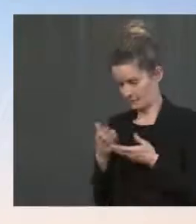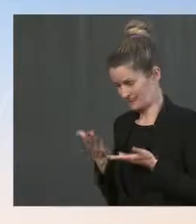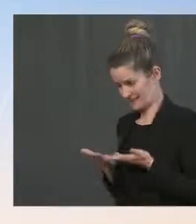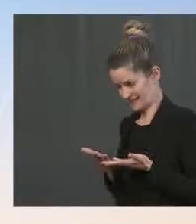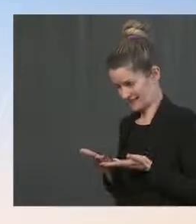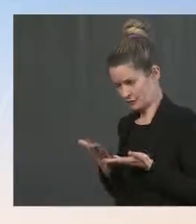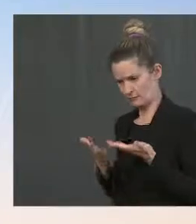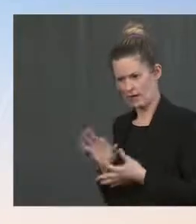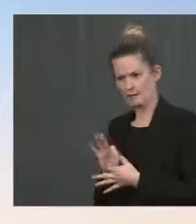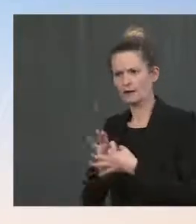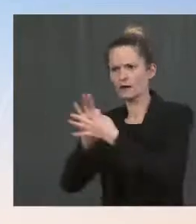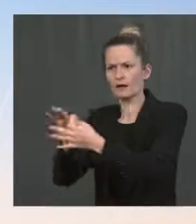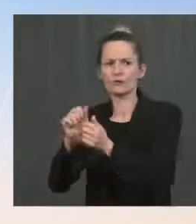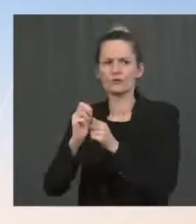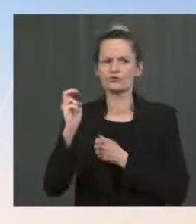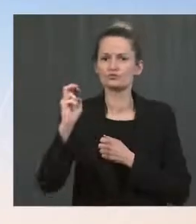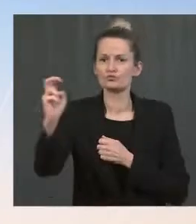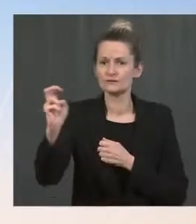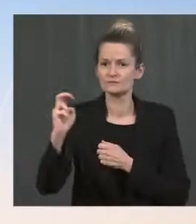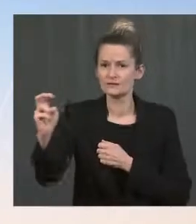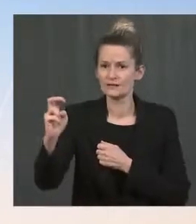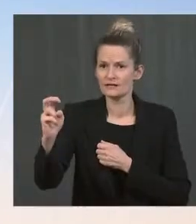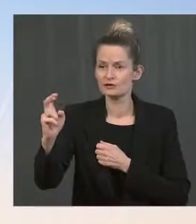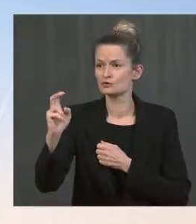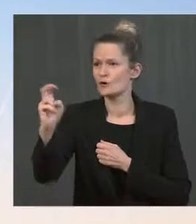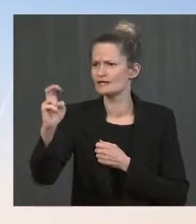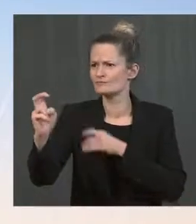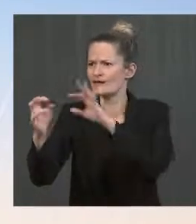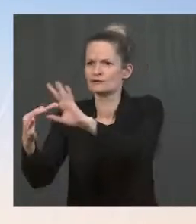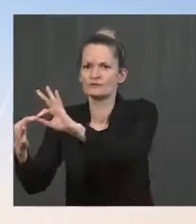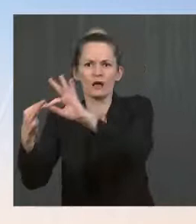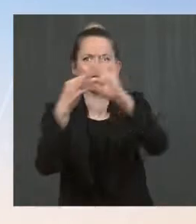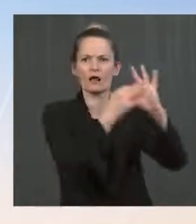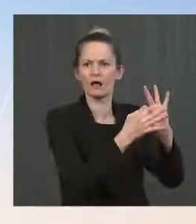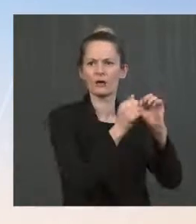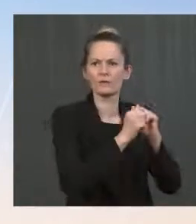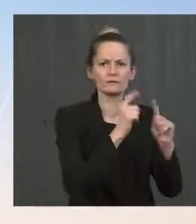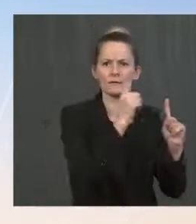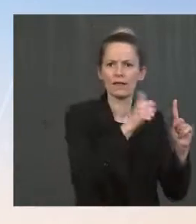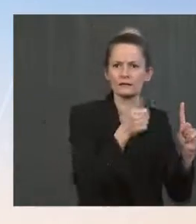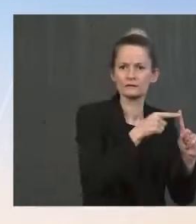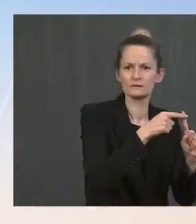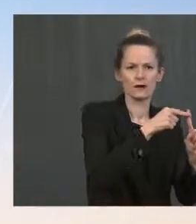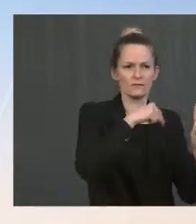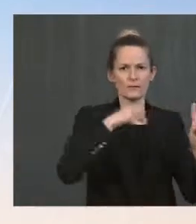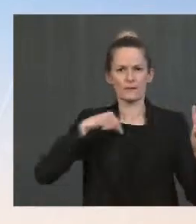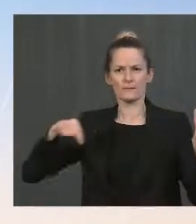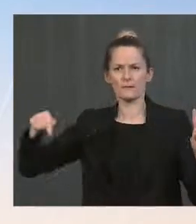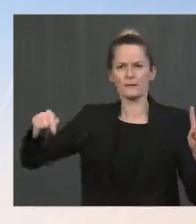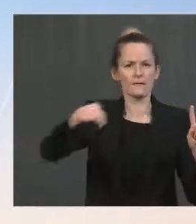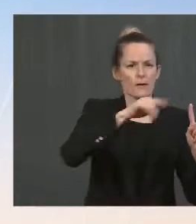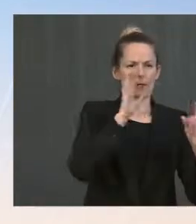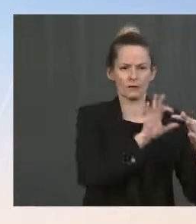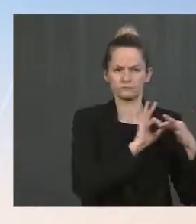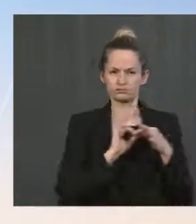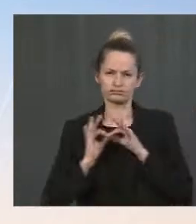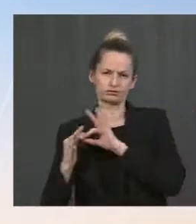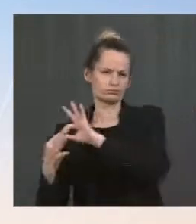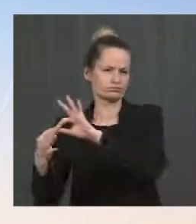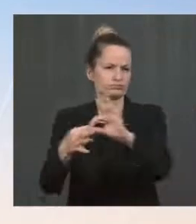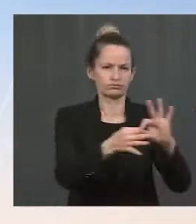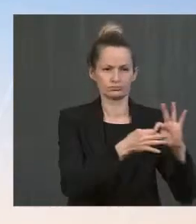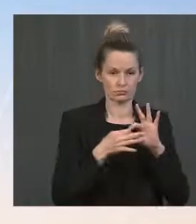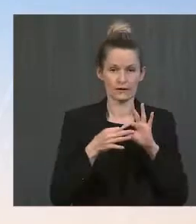know, Secretary Buttigieg is taking, the Department of Transportation, with respect to our ports and our trucking